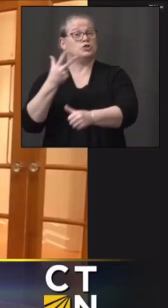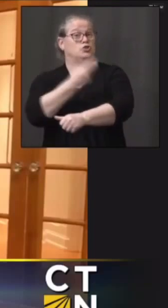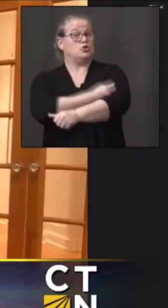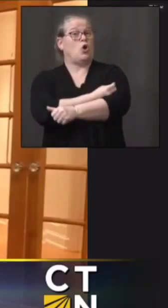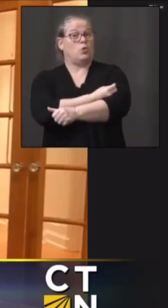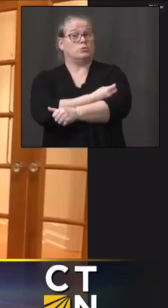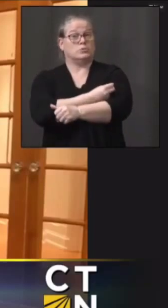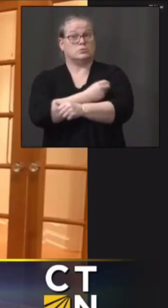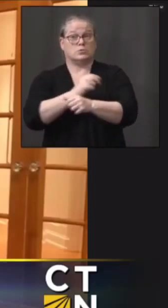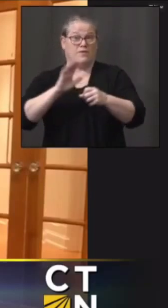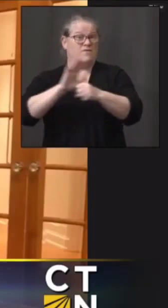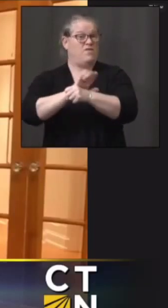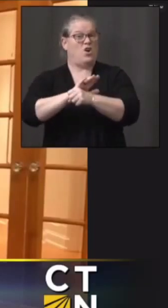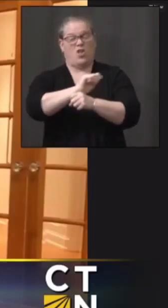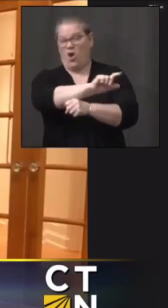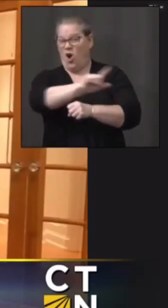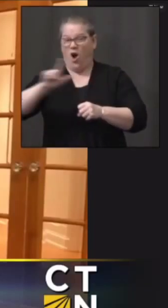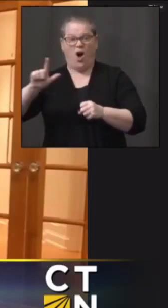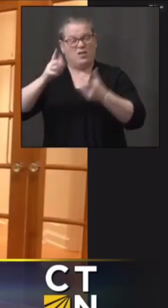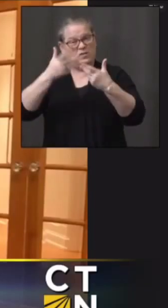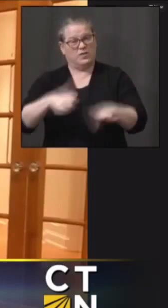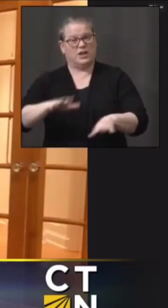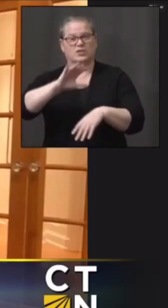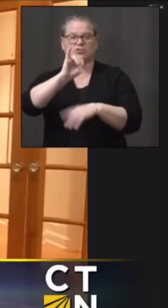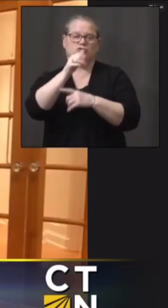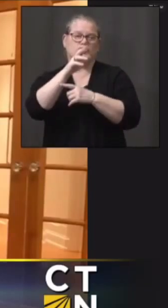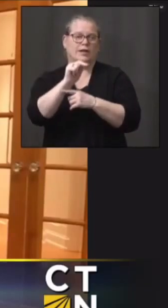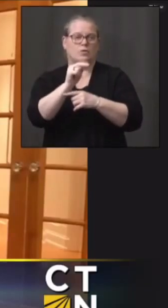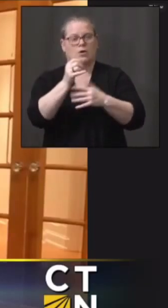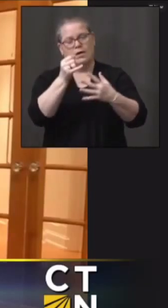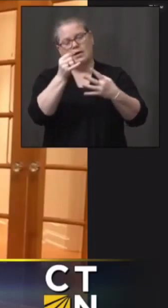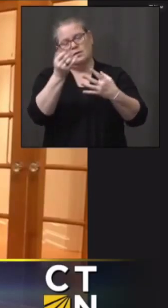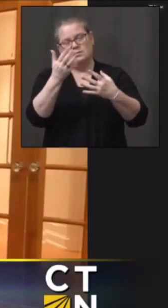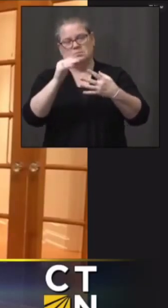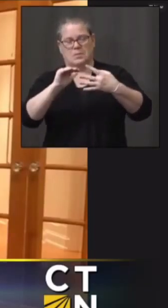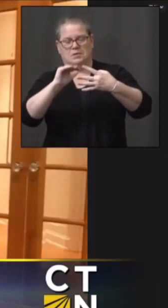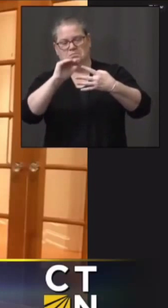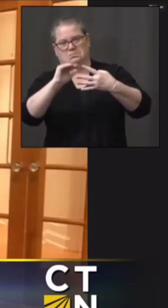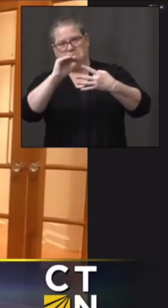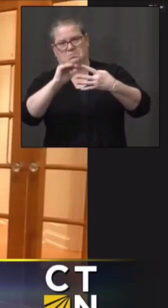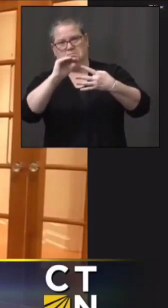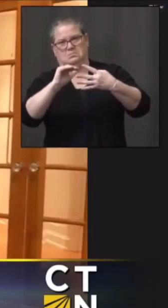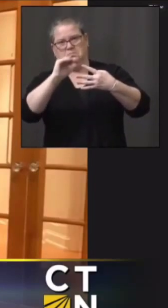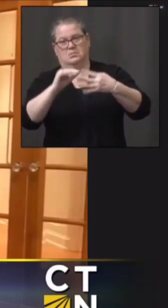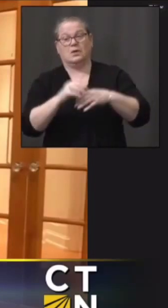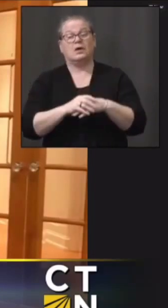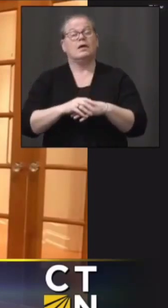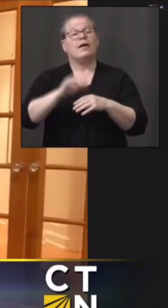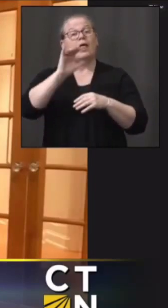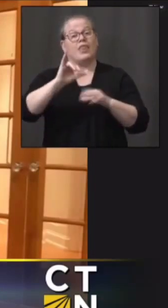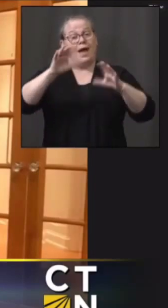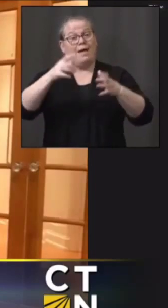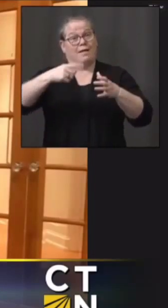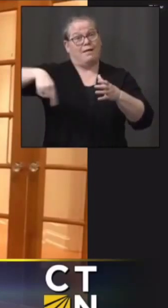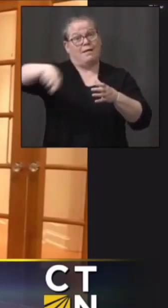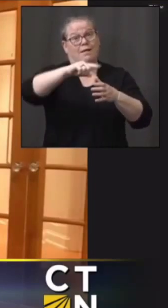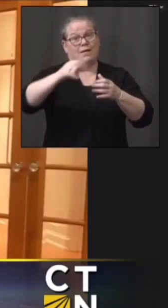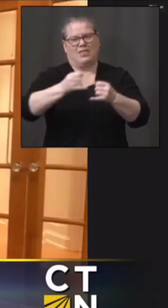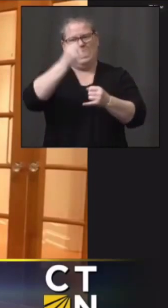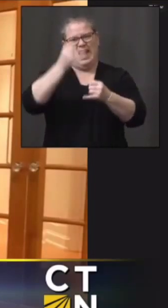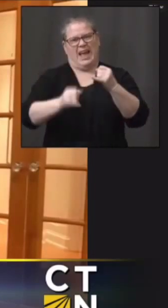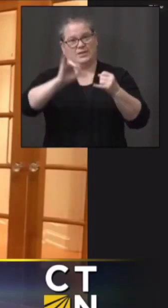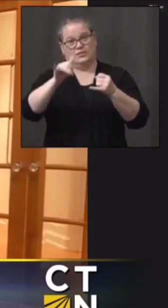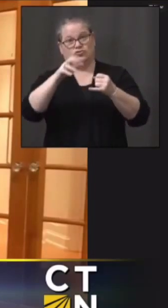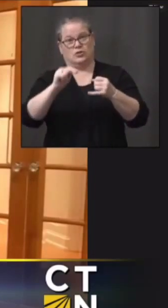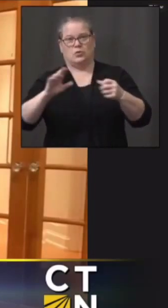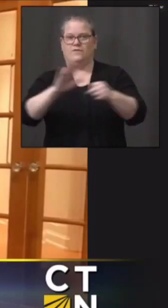to mid-January, and then a second dose by the end of January. So that population, we're hopeful on the current trajectory to be done by the end of